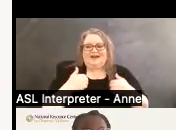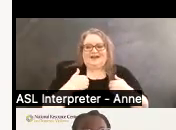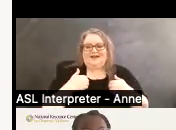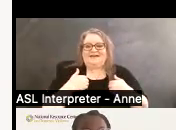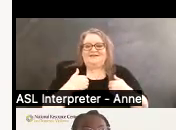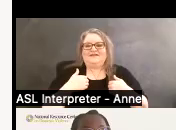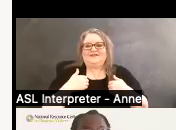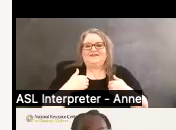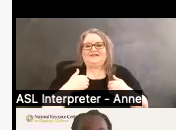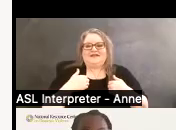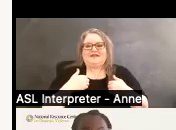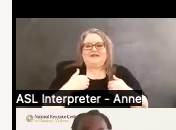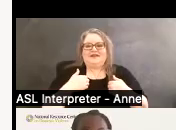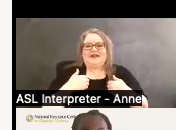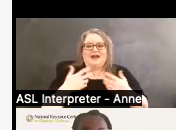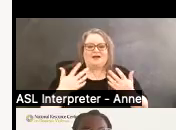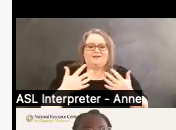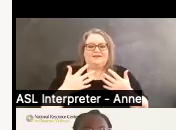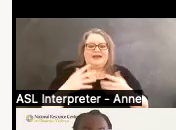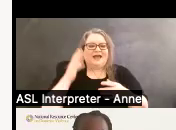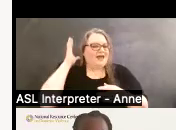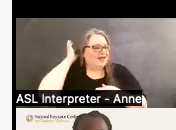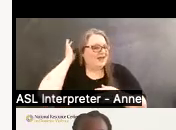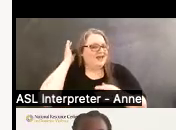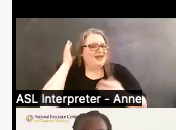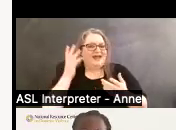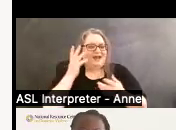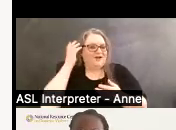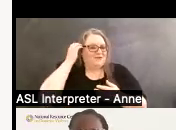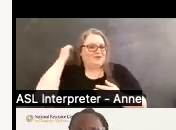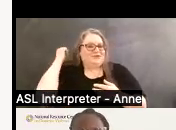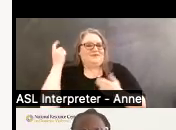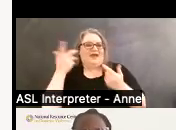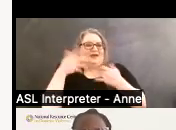my woven together hair pulled back.